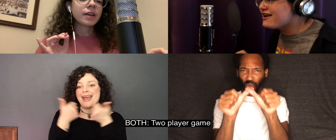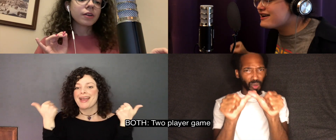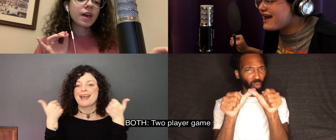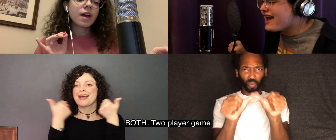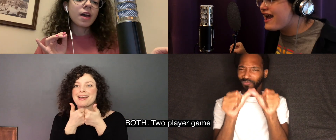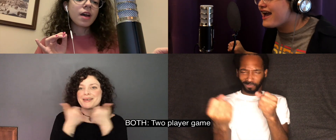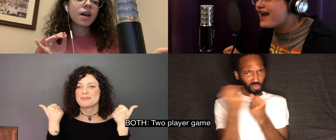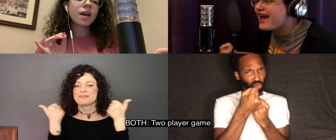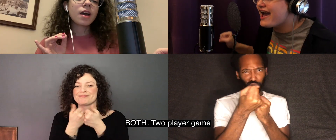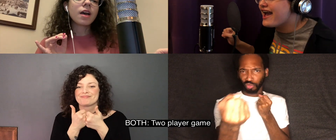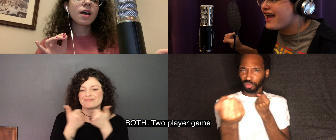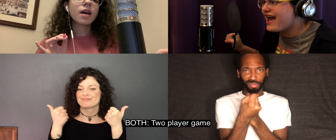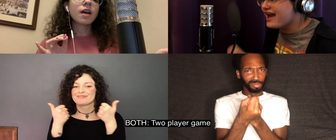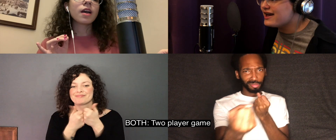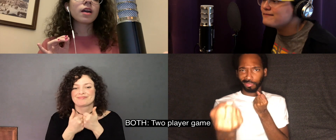Two-player